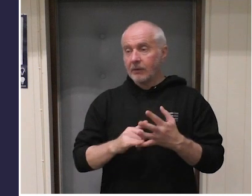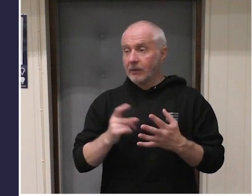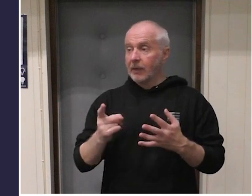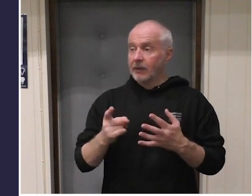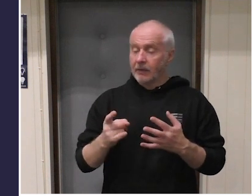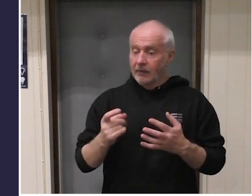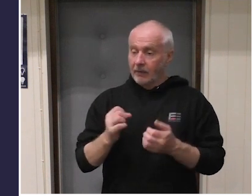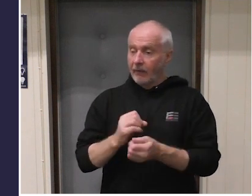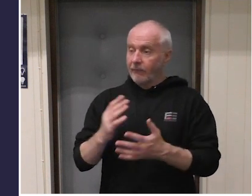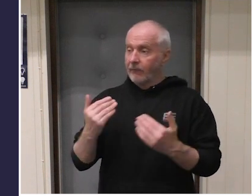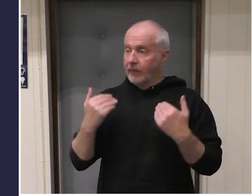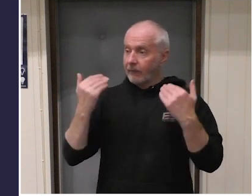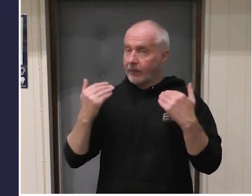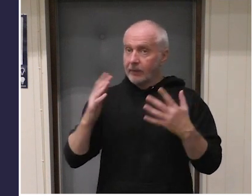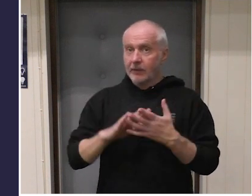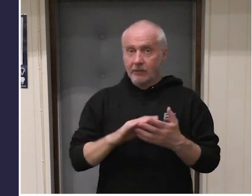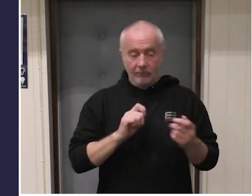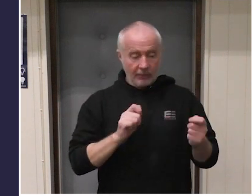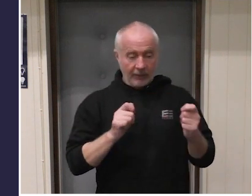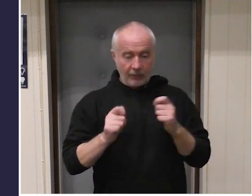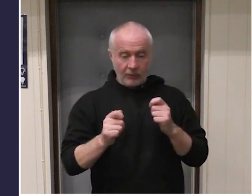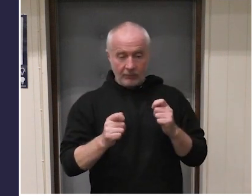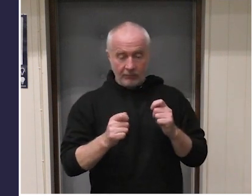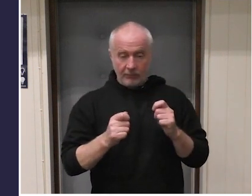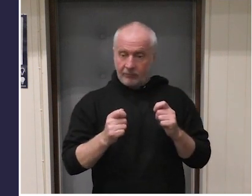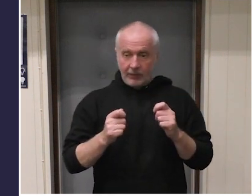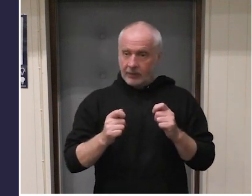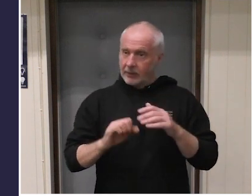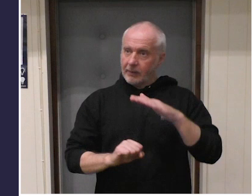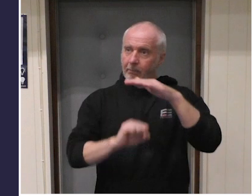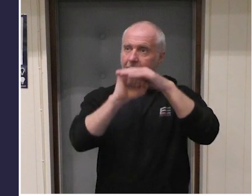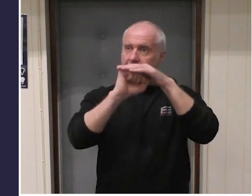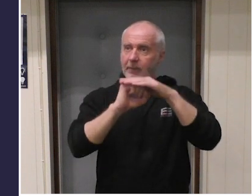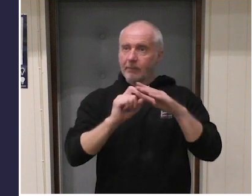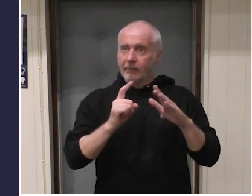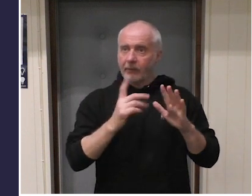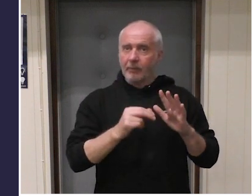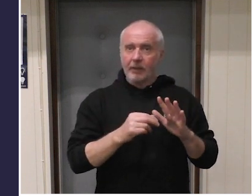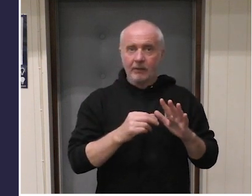maximizes, in a certain evolutionary type of model, or process,